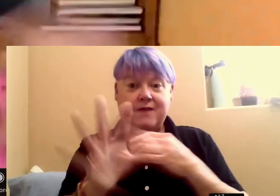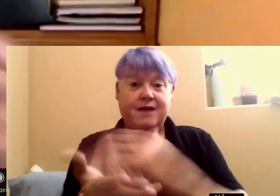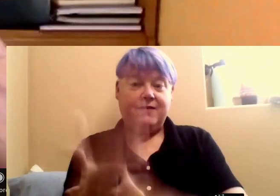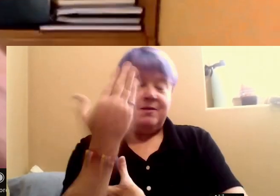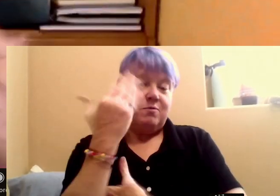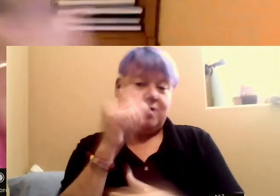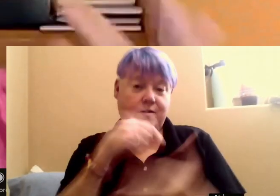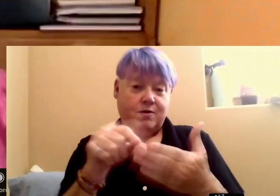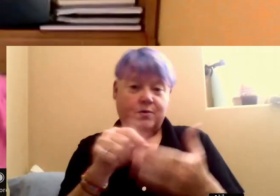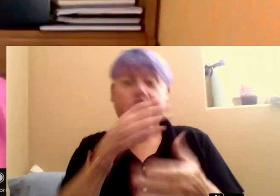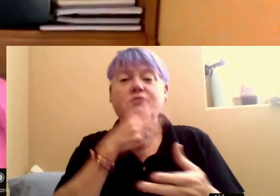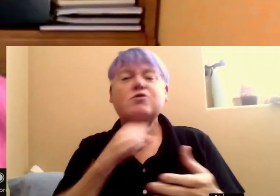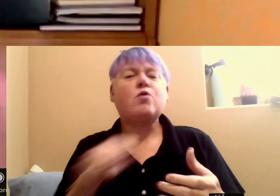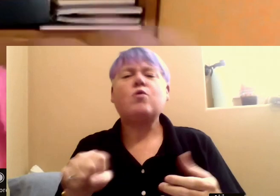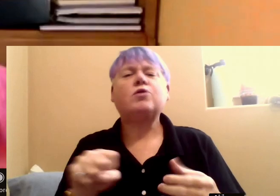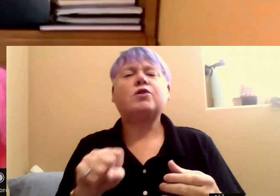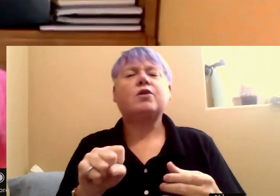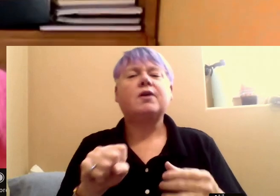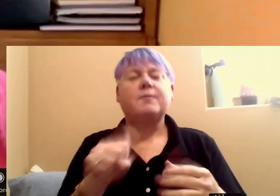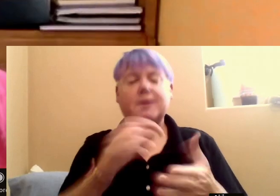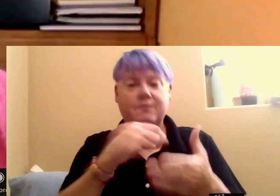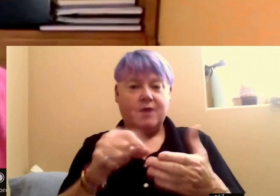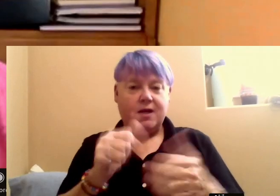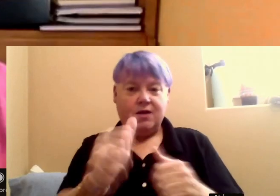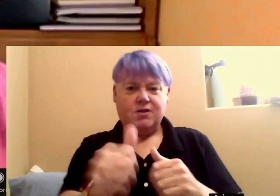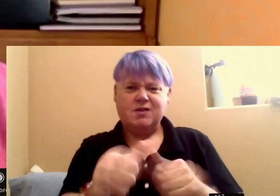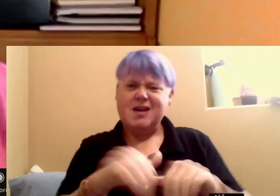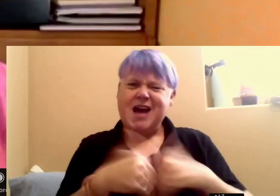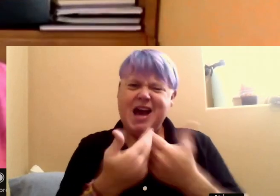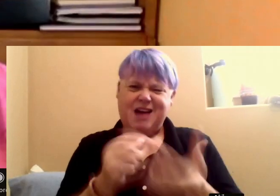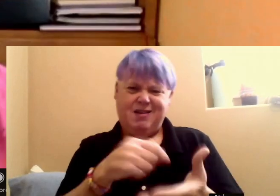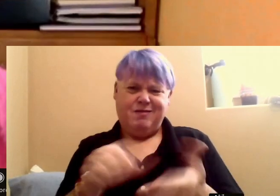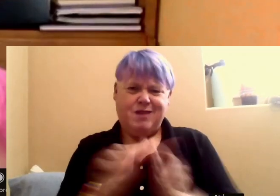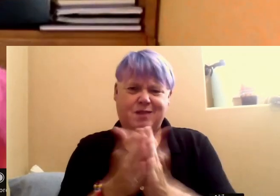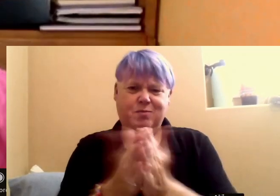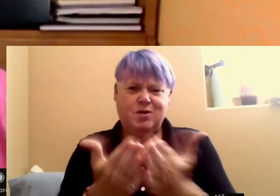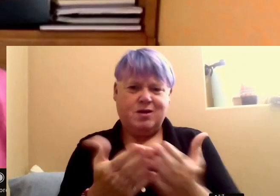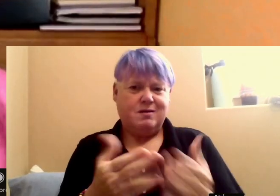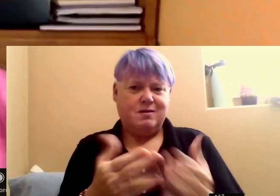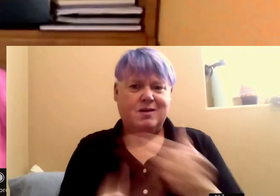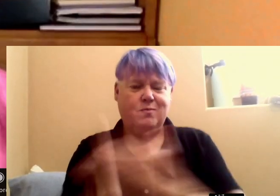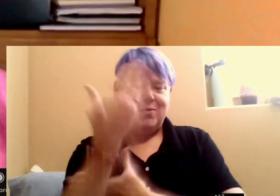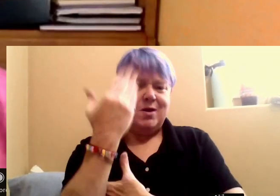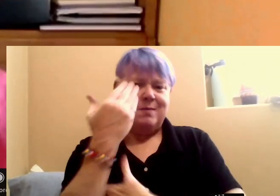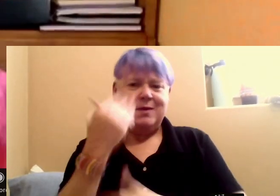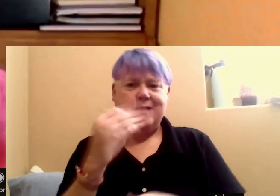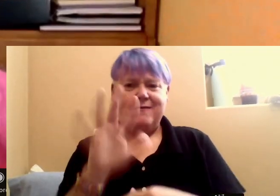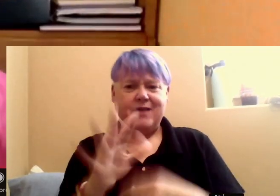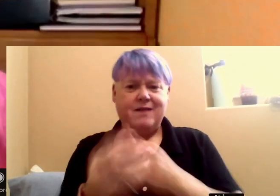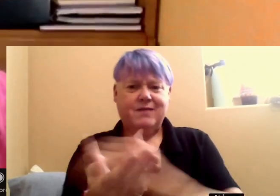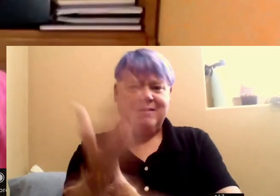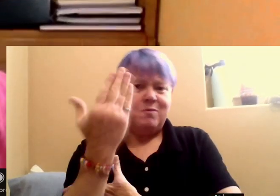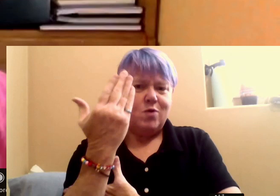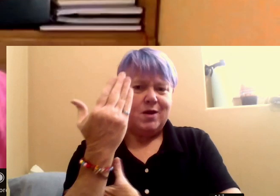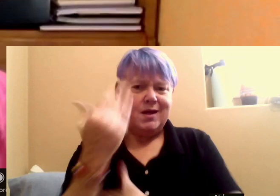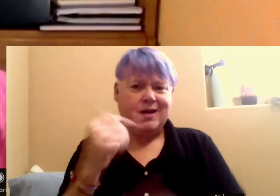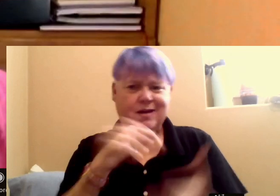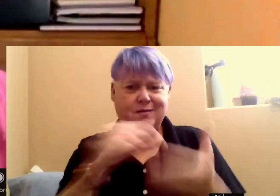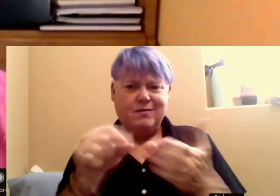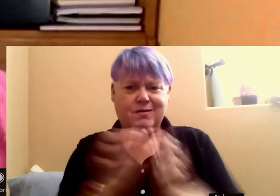a little older and began writing herself, she said, "How do you write a book?" I said, "Well, I don't know. I got up at 5 a.m. She started getting up at 5 a.m. and she wrote a book, and I